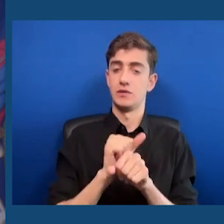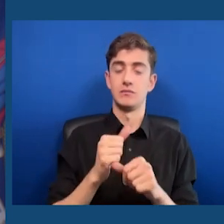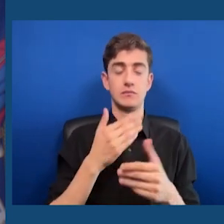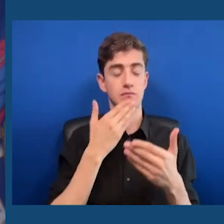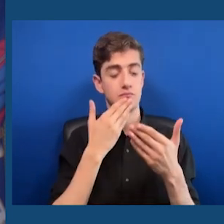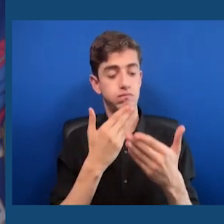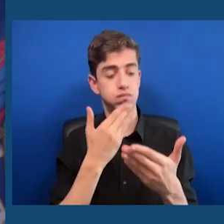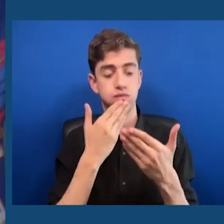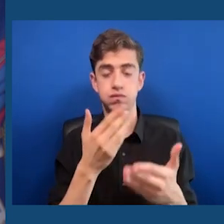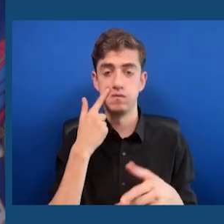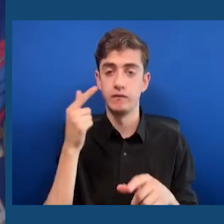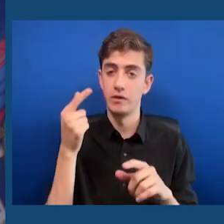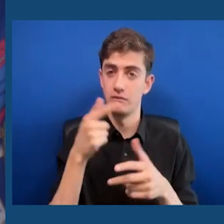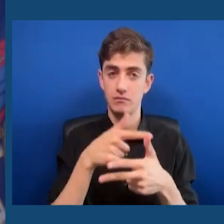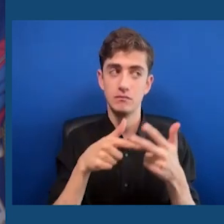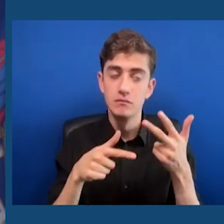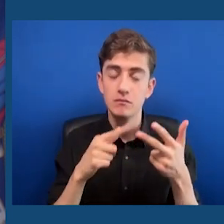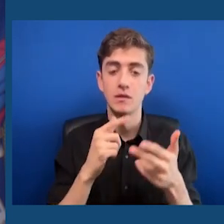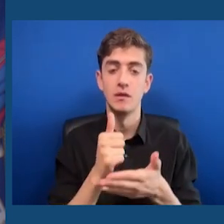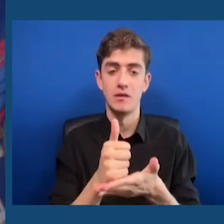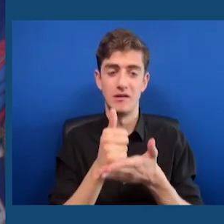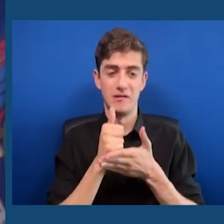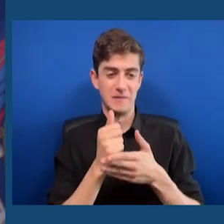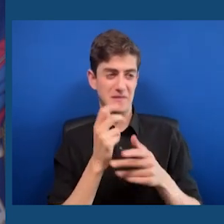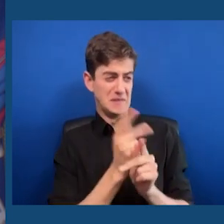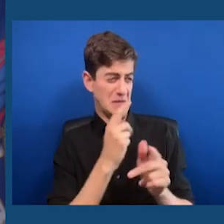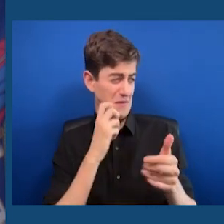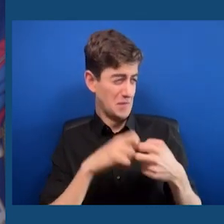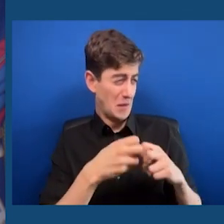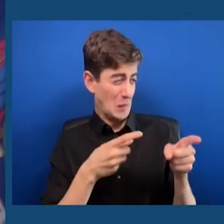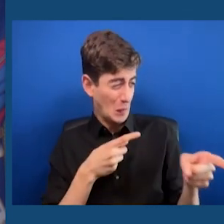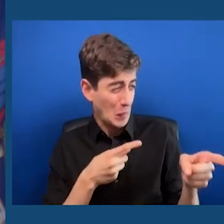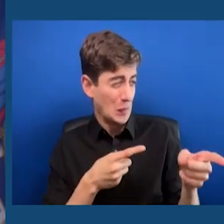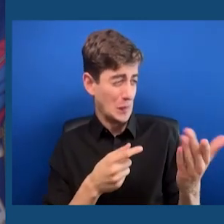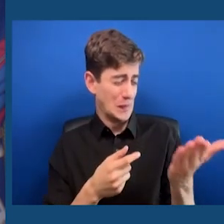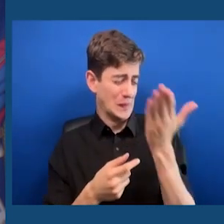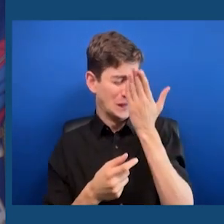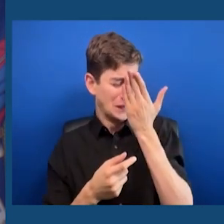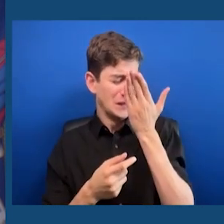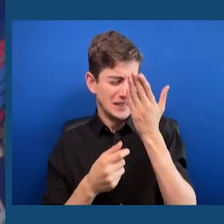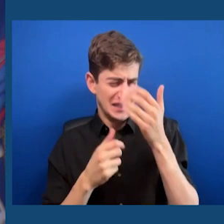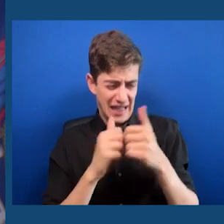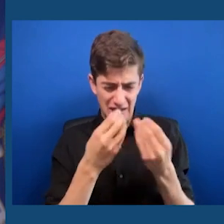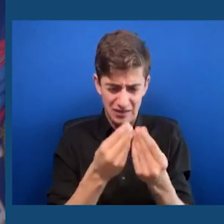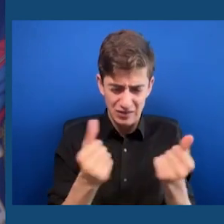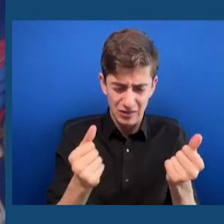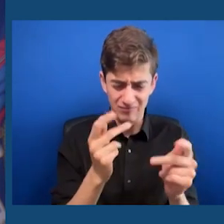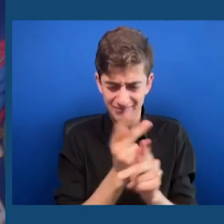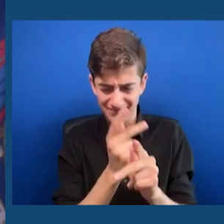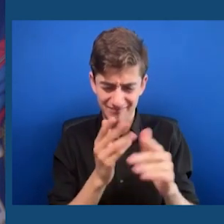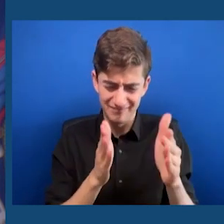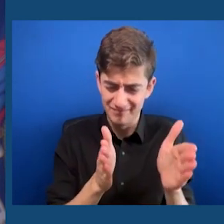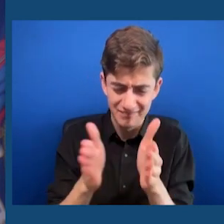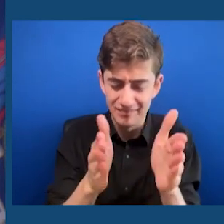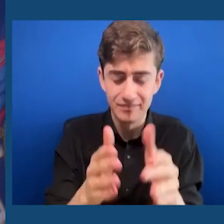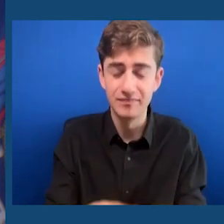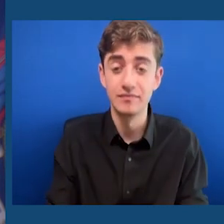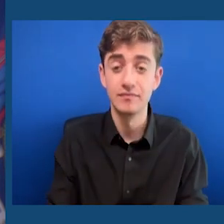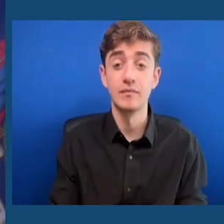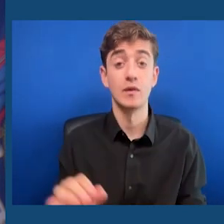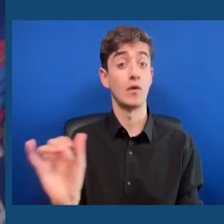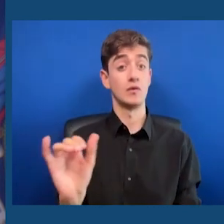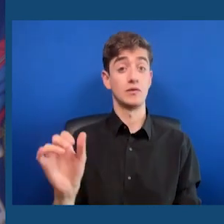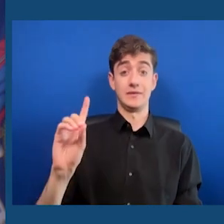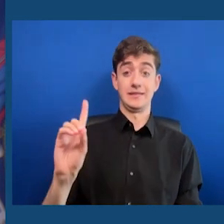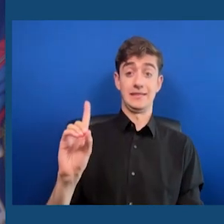for just helping us find the path to get us here today. Also, our district attorneys are so important to us. There was a lot of involvement with our district